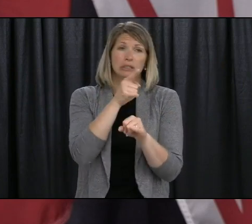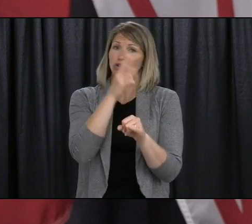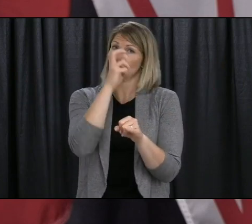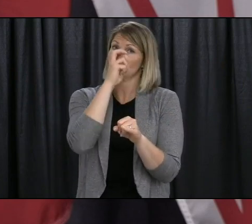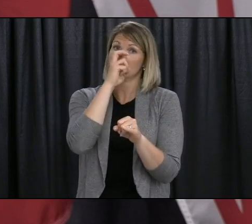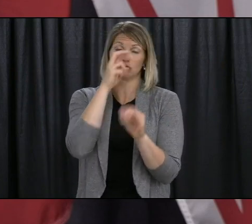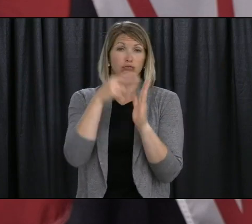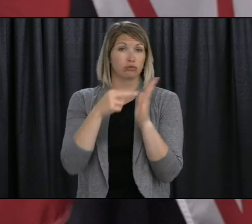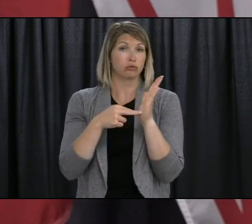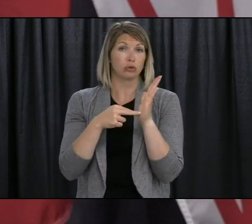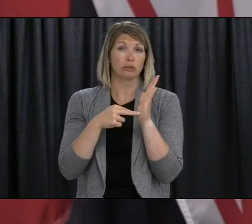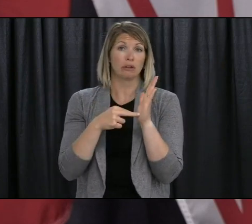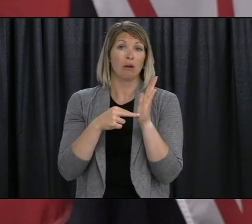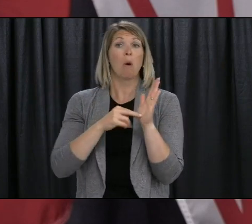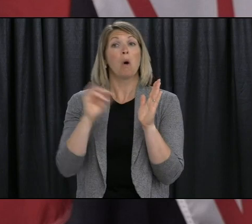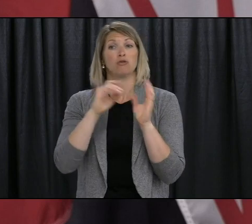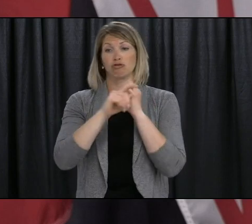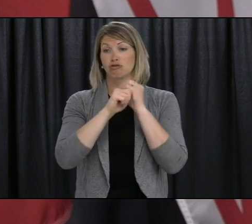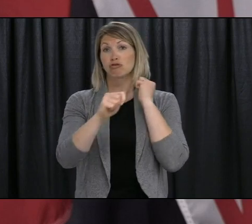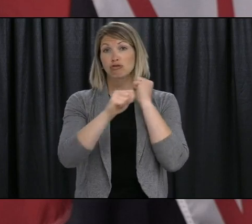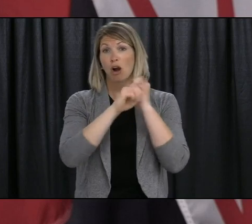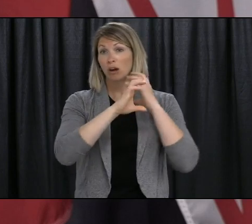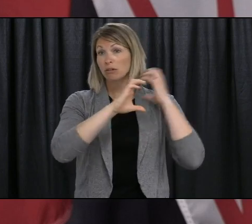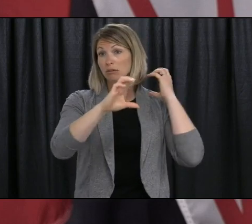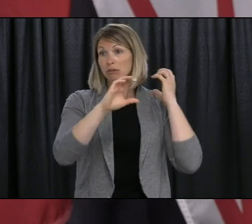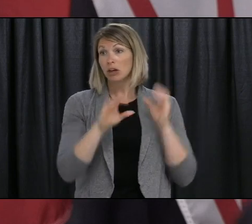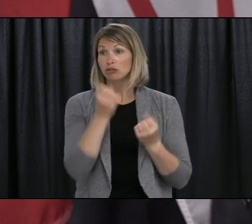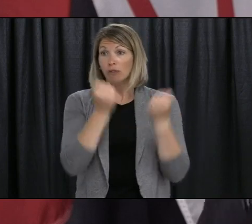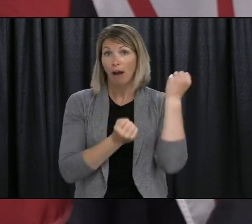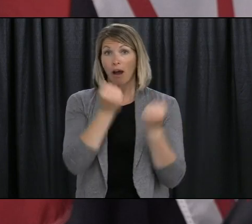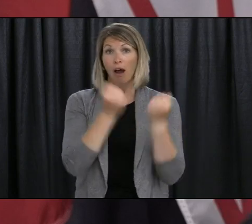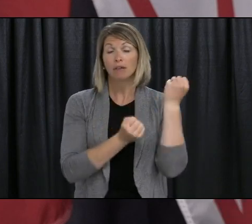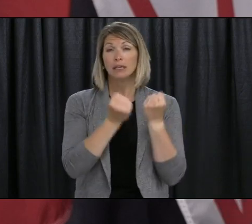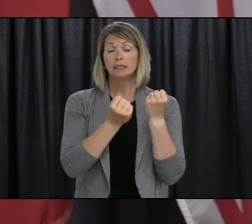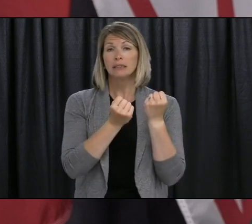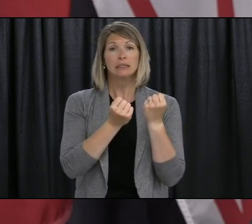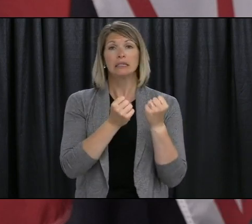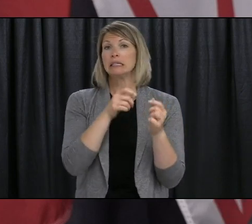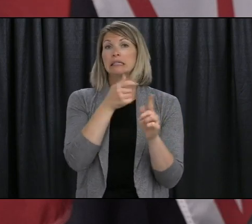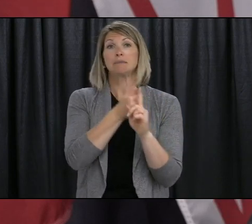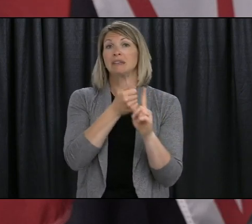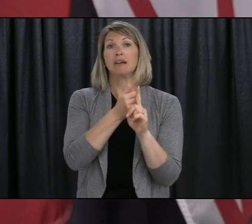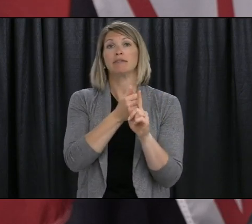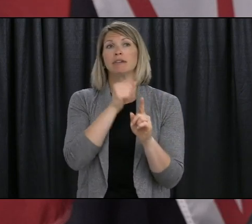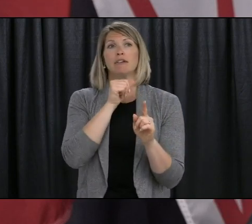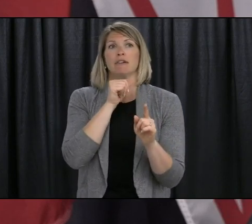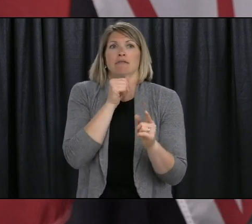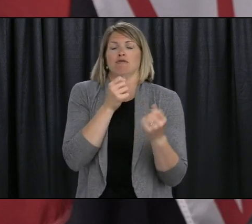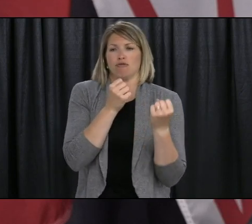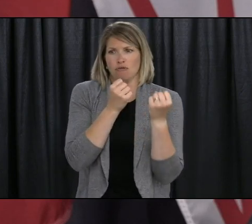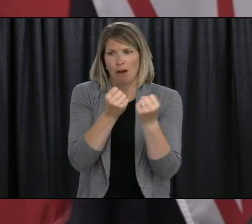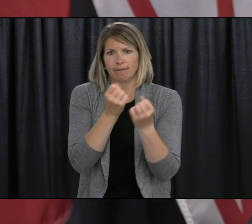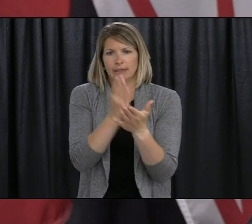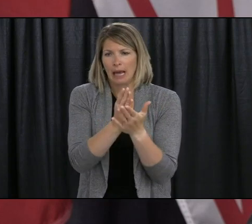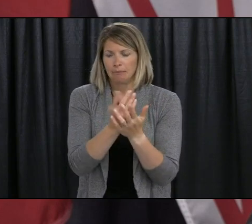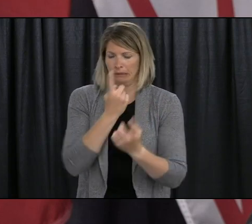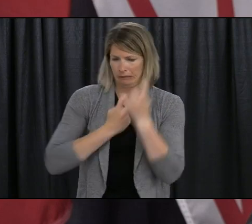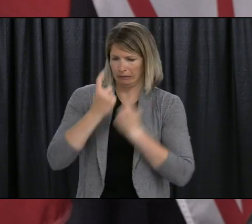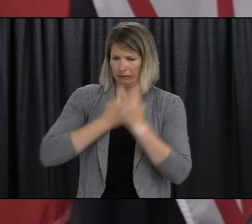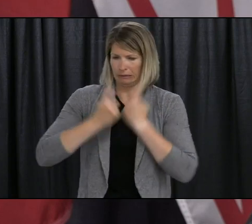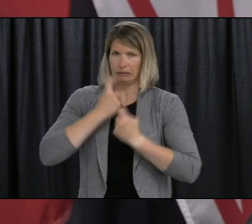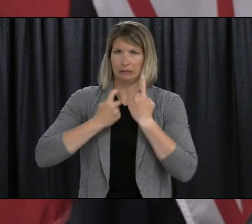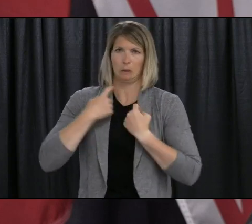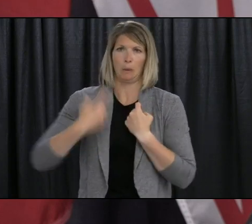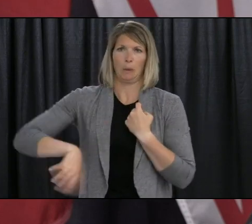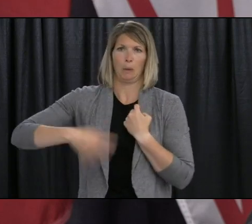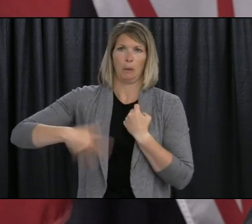an essential worker was coming in, they could not even go through the airport. There was a bus that would have picked him up. So there's been a lot of work working with the officials and